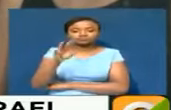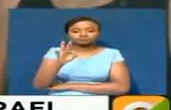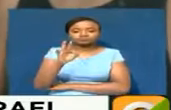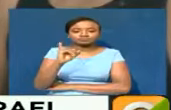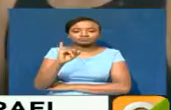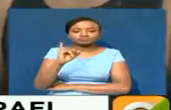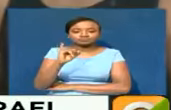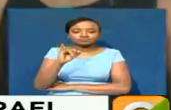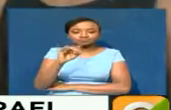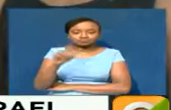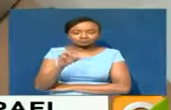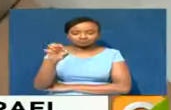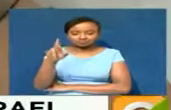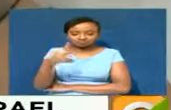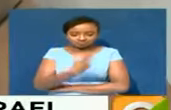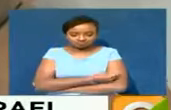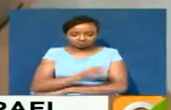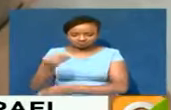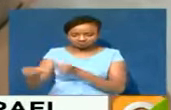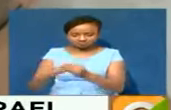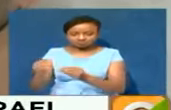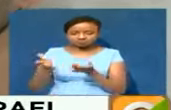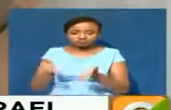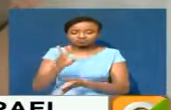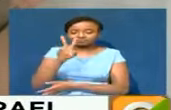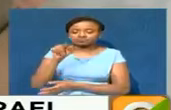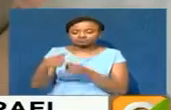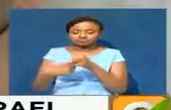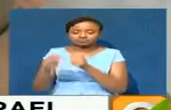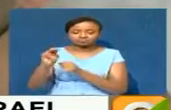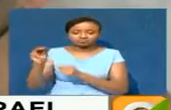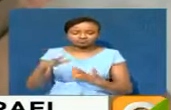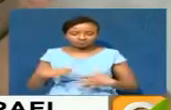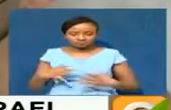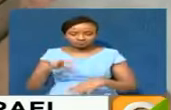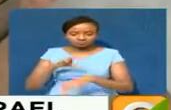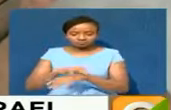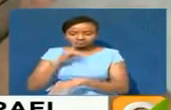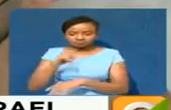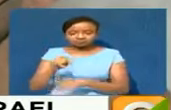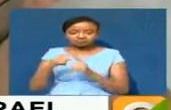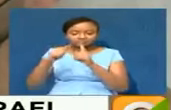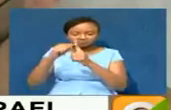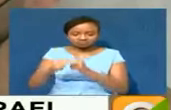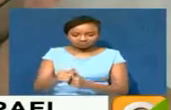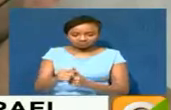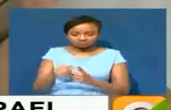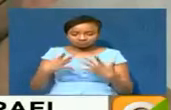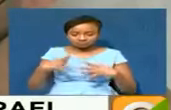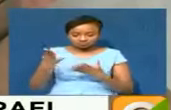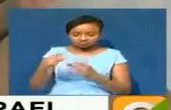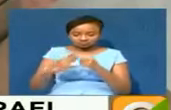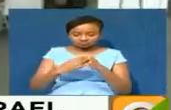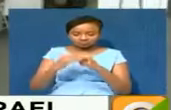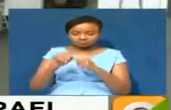of the population was vaccinated with. So far, 2.6 million people out of a population of 9.3 million have received 3